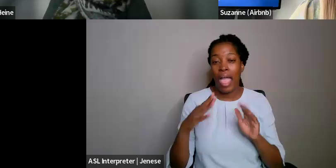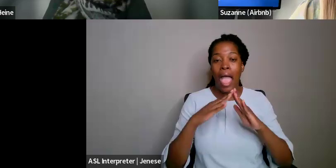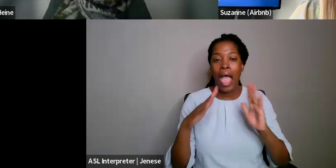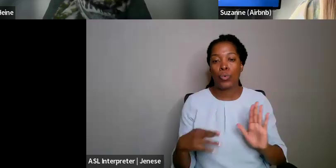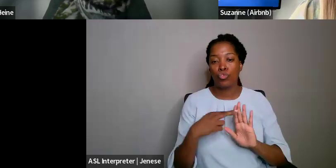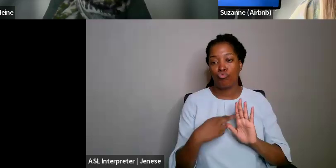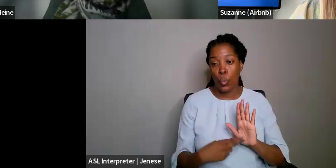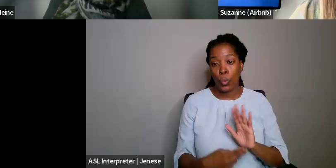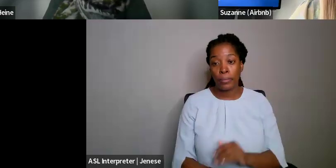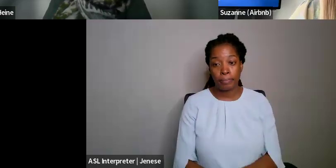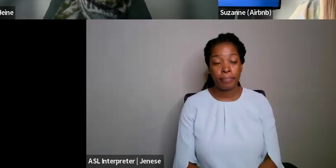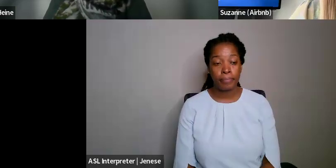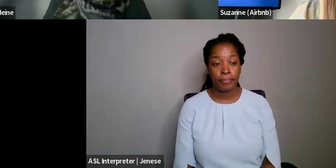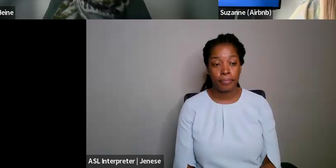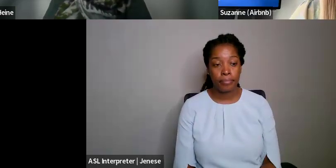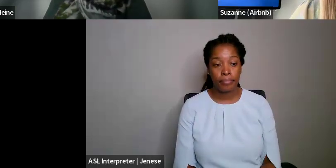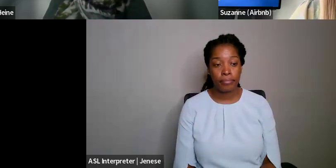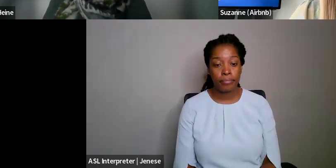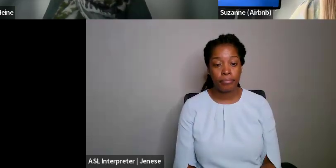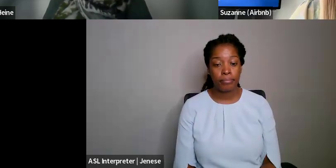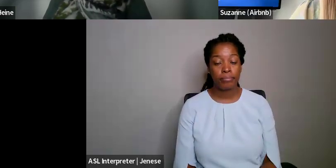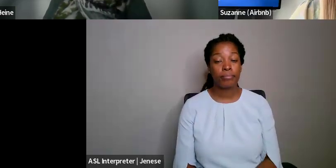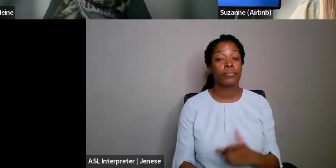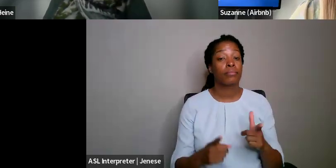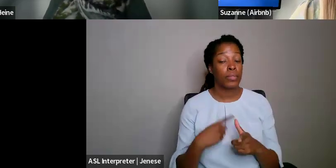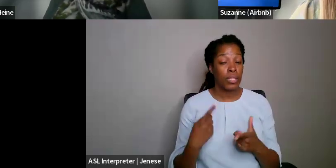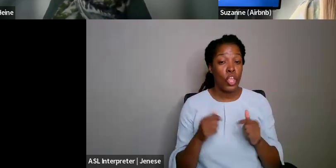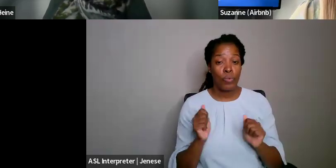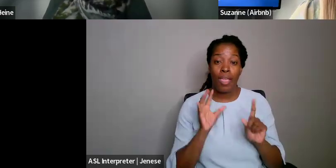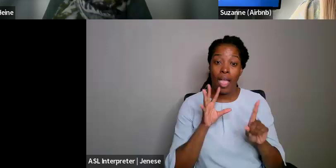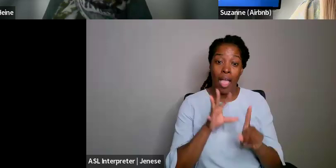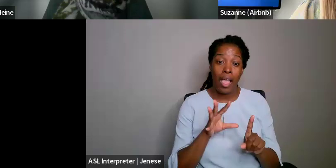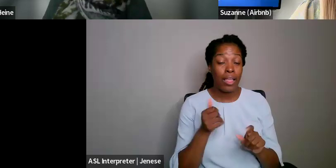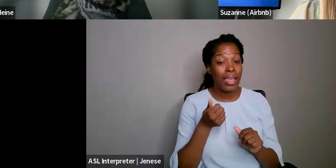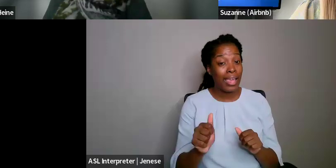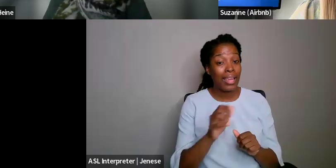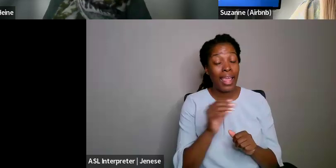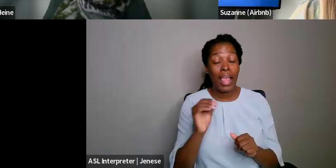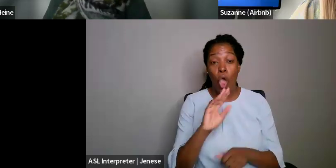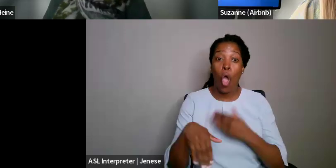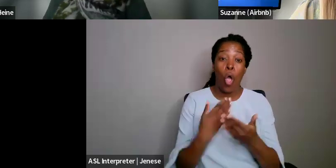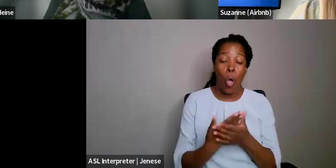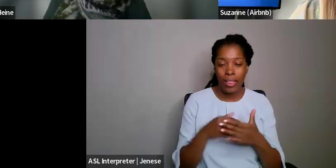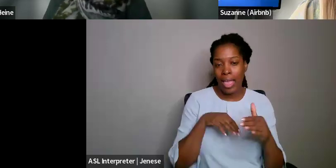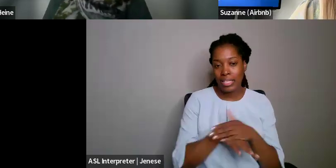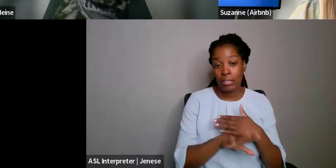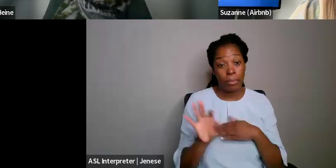And then definitely highlight any and all accessibility features. You know, we all